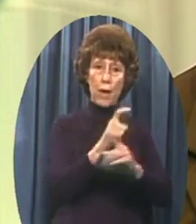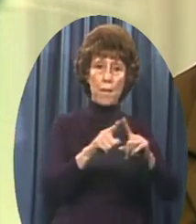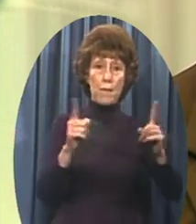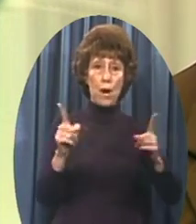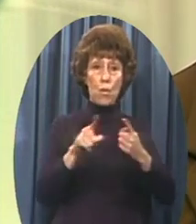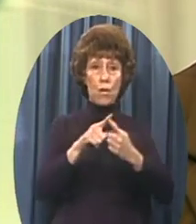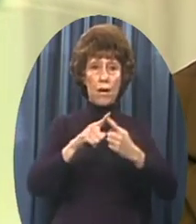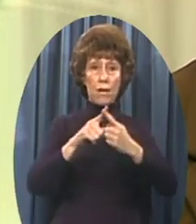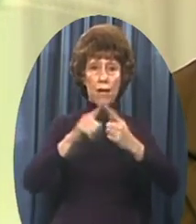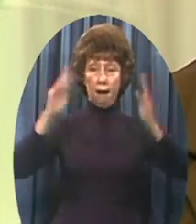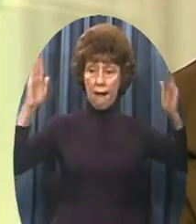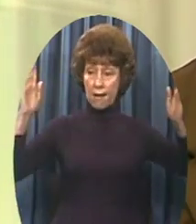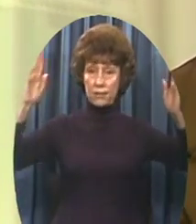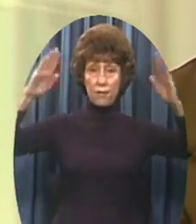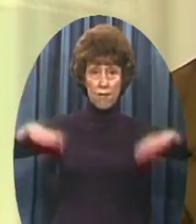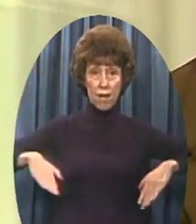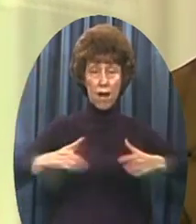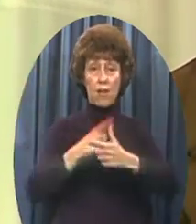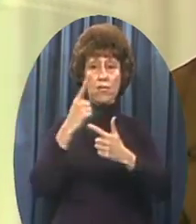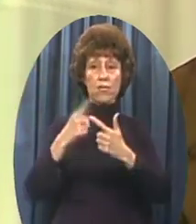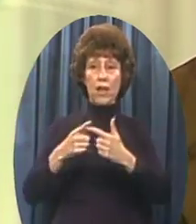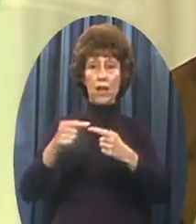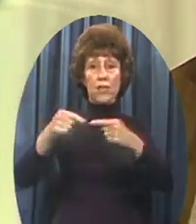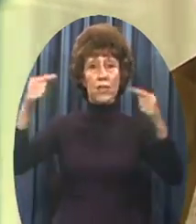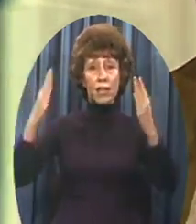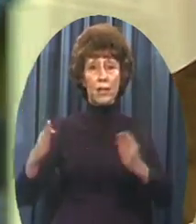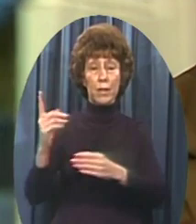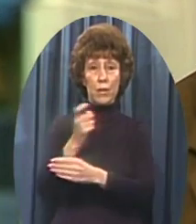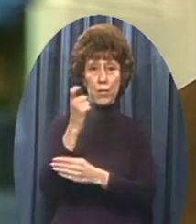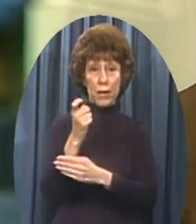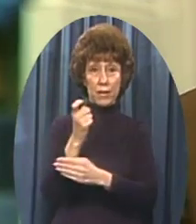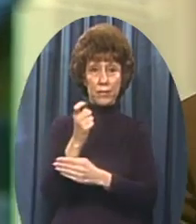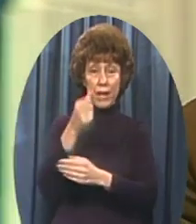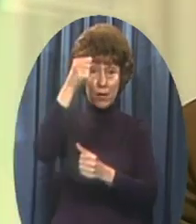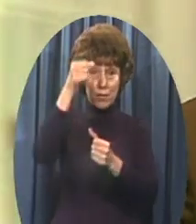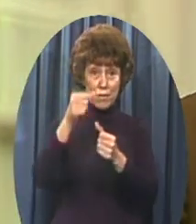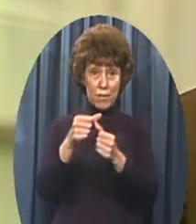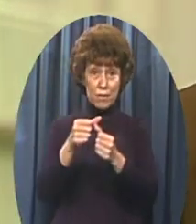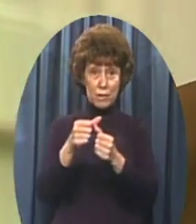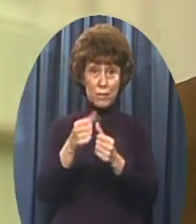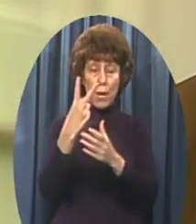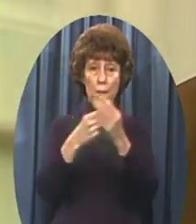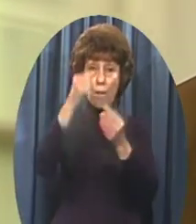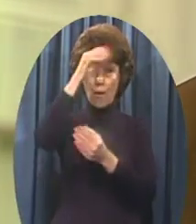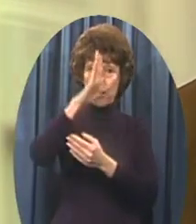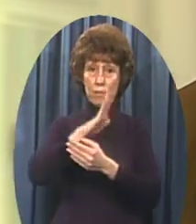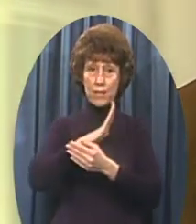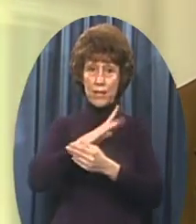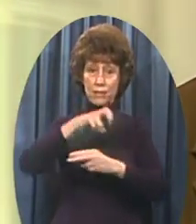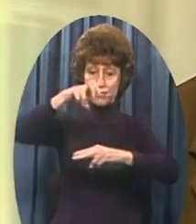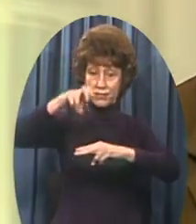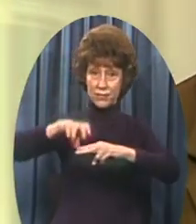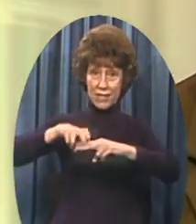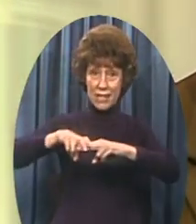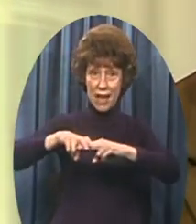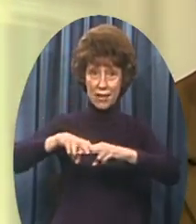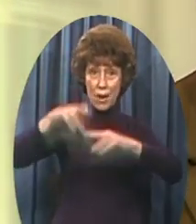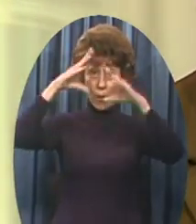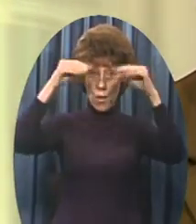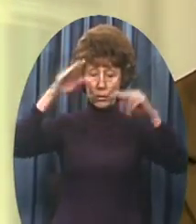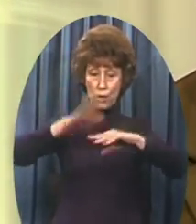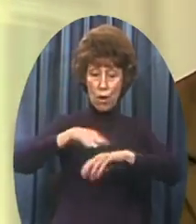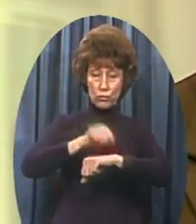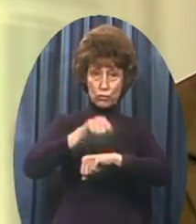Hur seated Moses on a rock and then held up his hands, and the forces of Israel prevailed